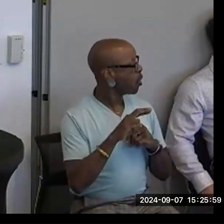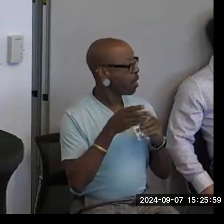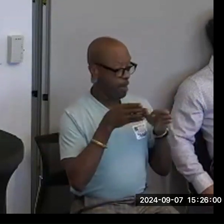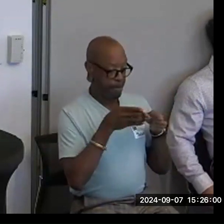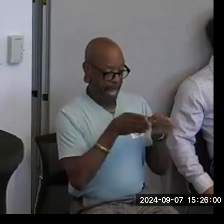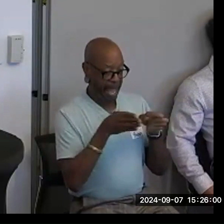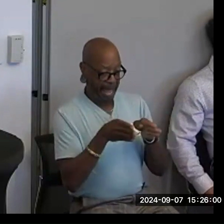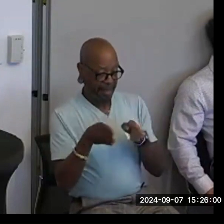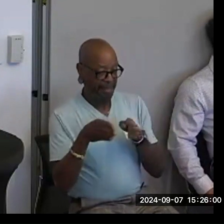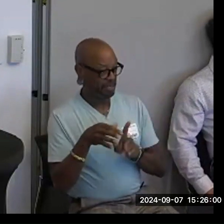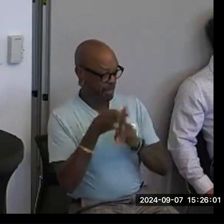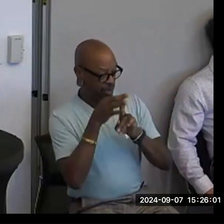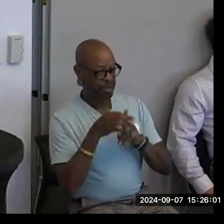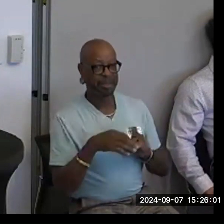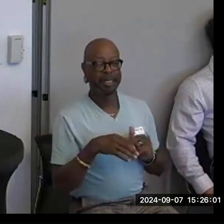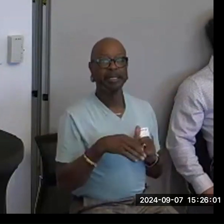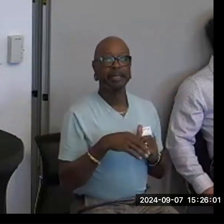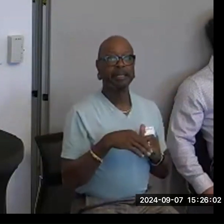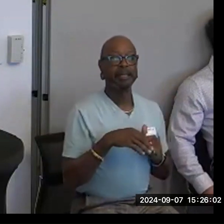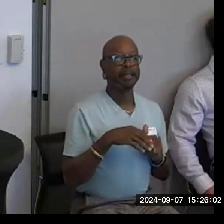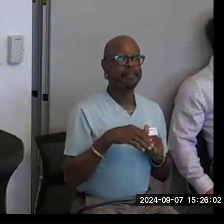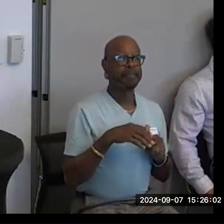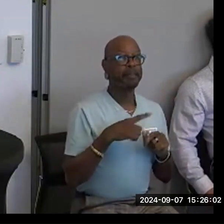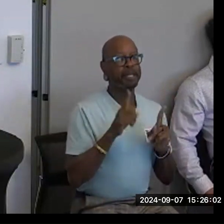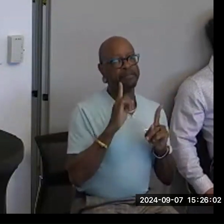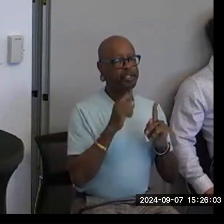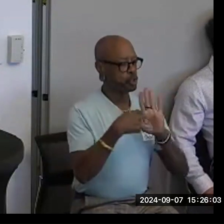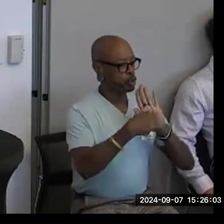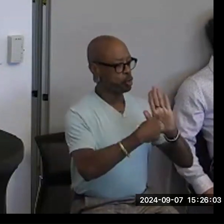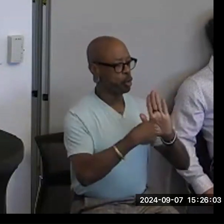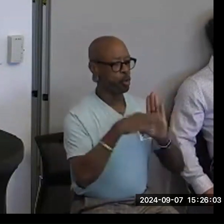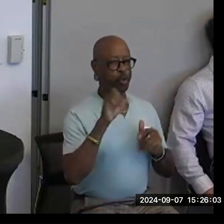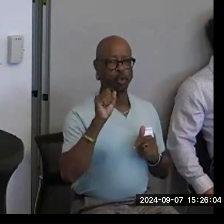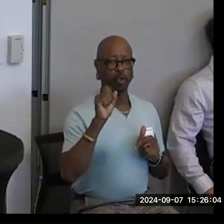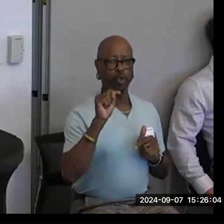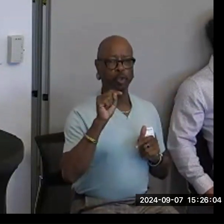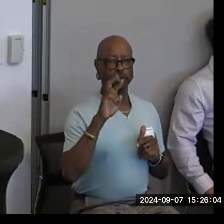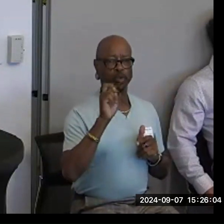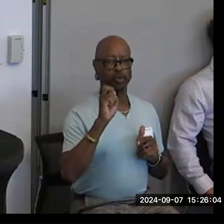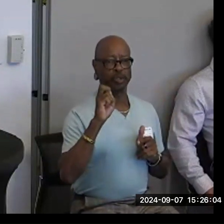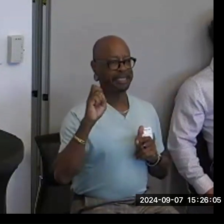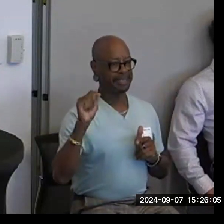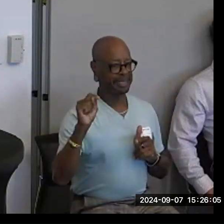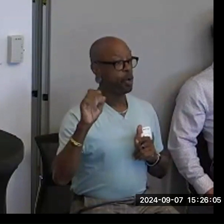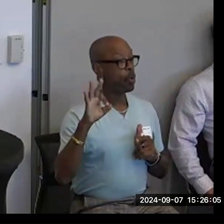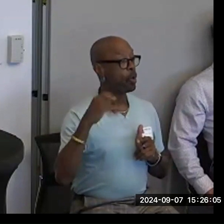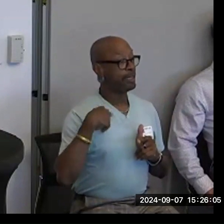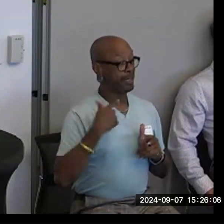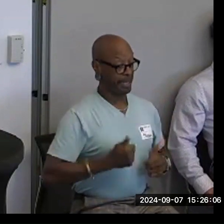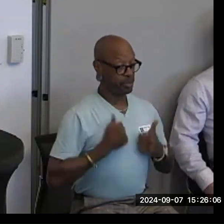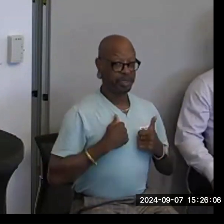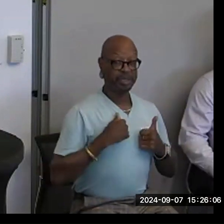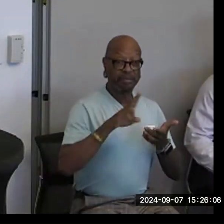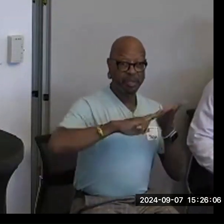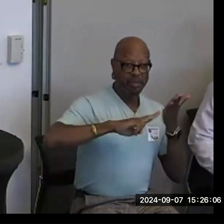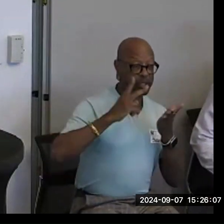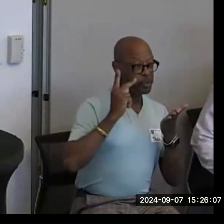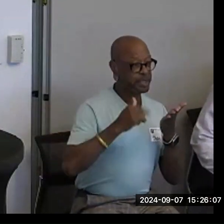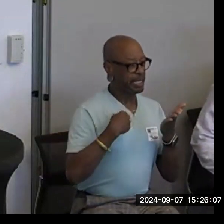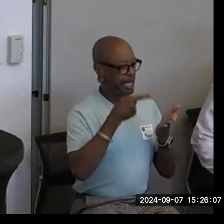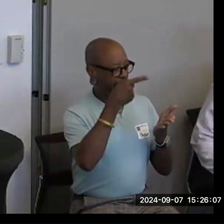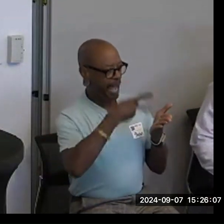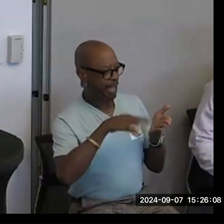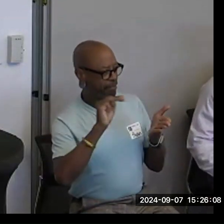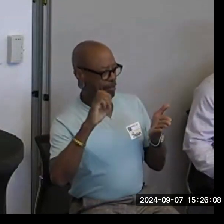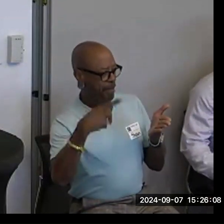paths. But if you don't do that, if you just show the street, when you do the address of a university, what you usually see is that about half the